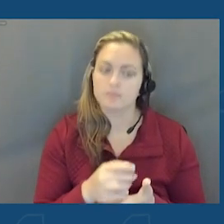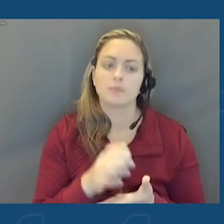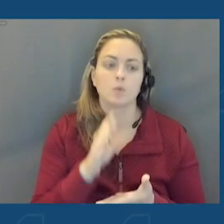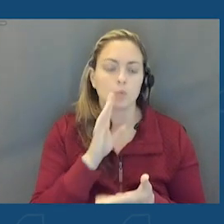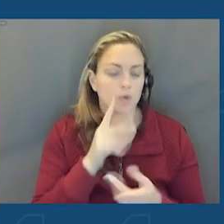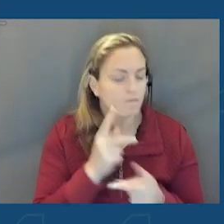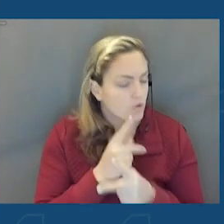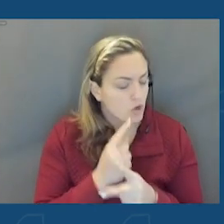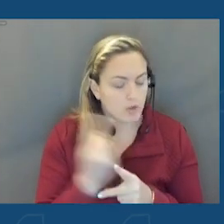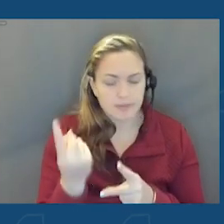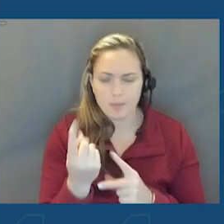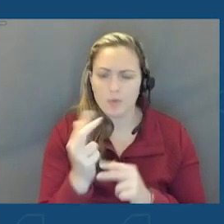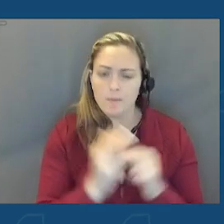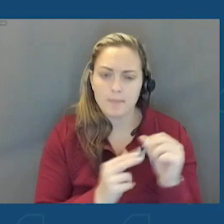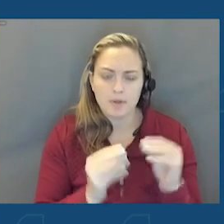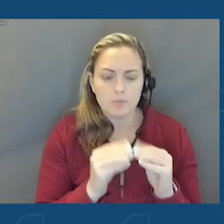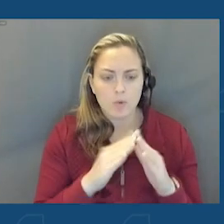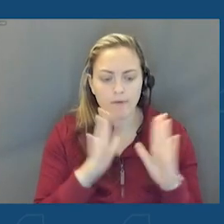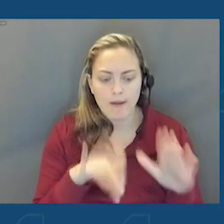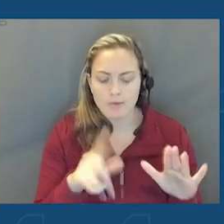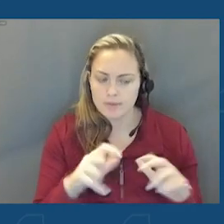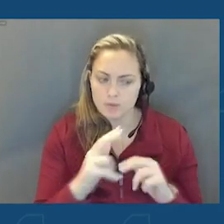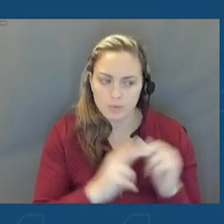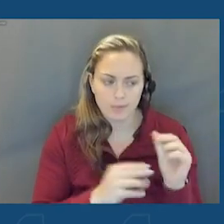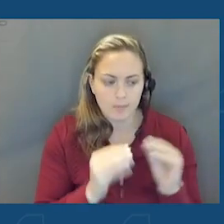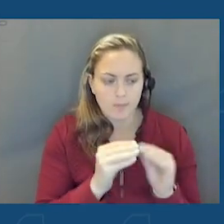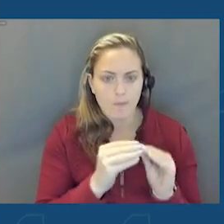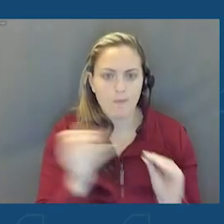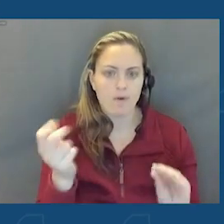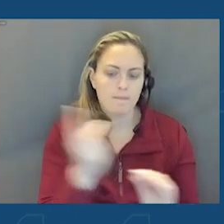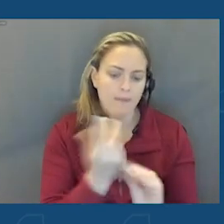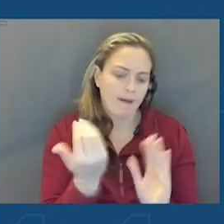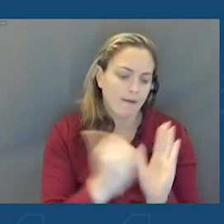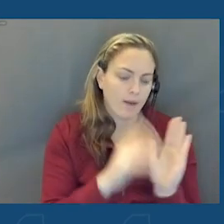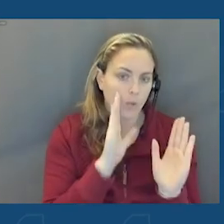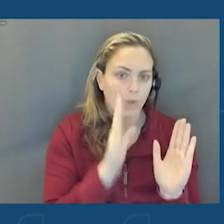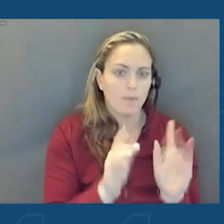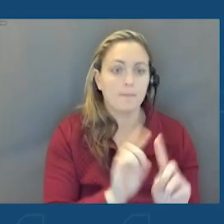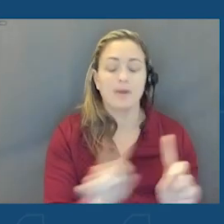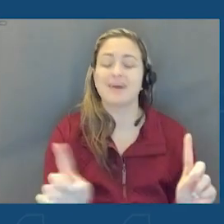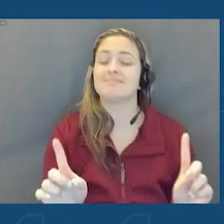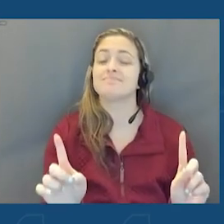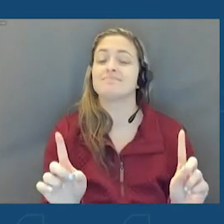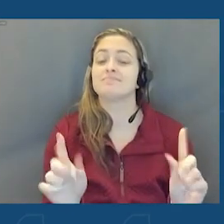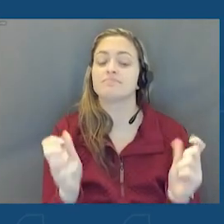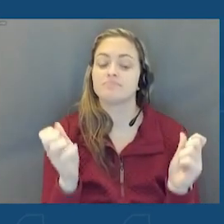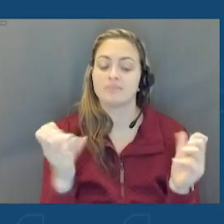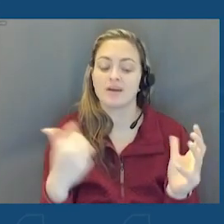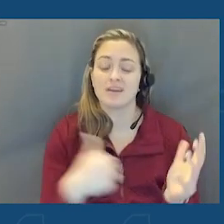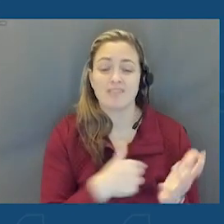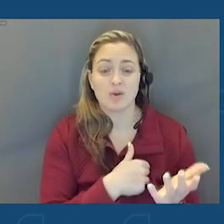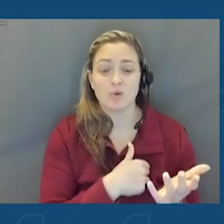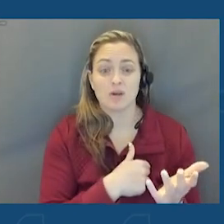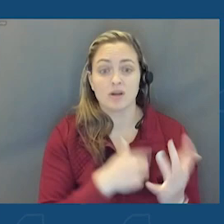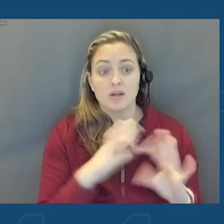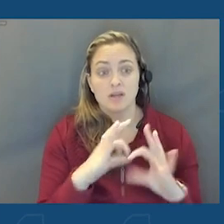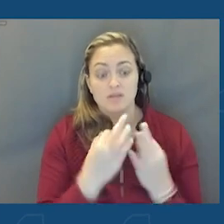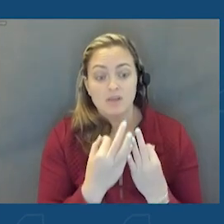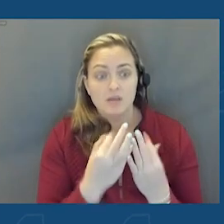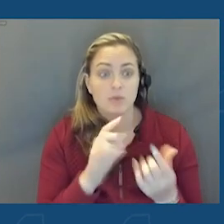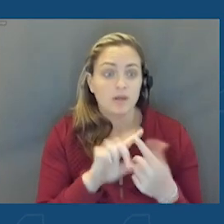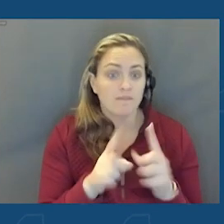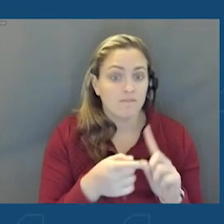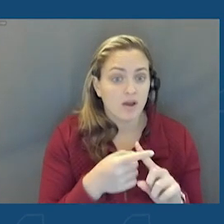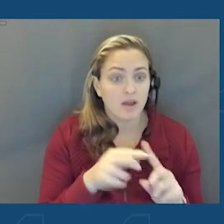to build more housing overall, and we're going to come back at it again. But in the meantime, a lot of our families and friends in